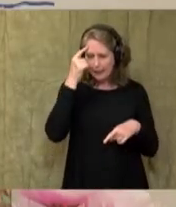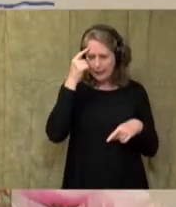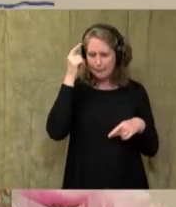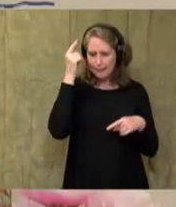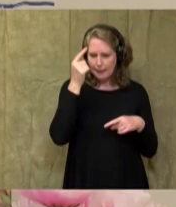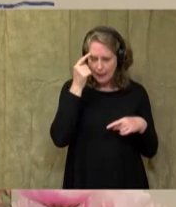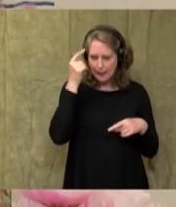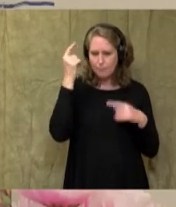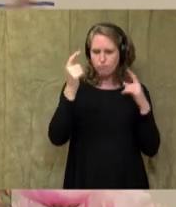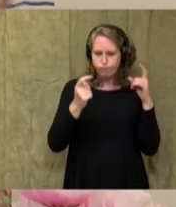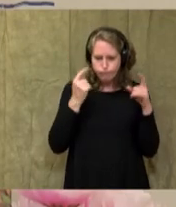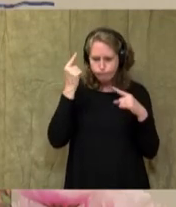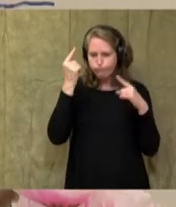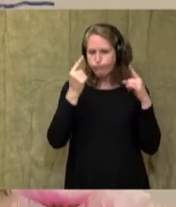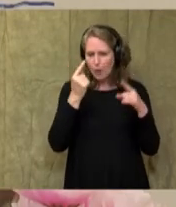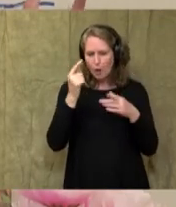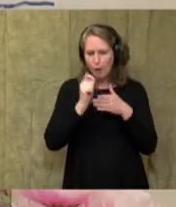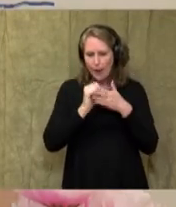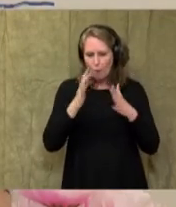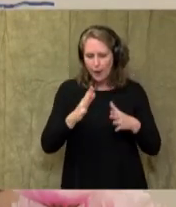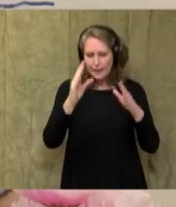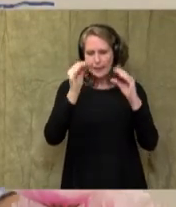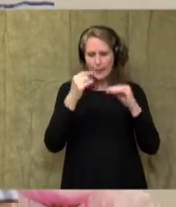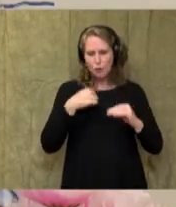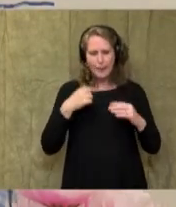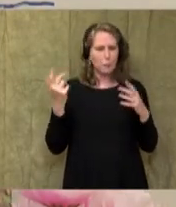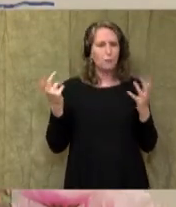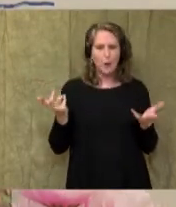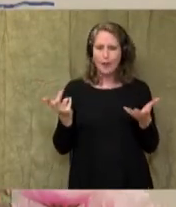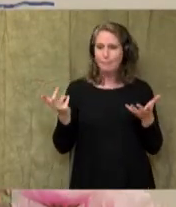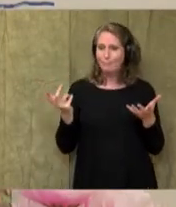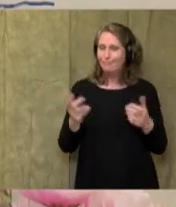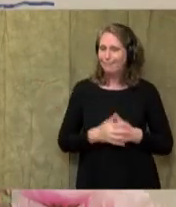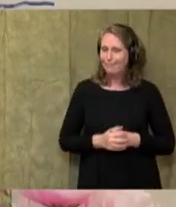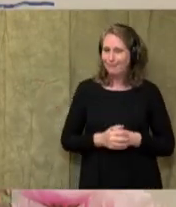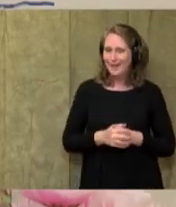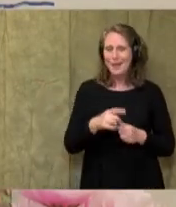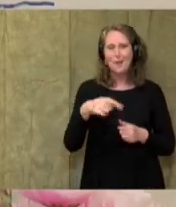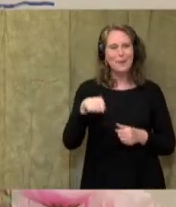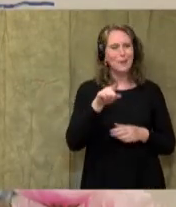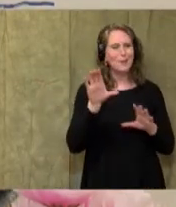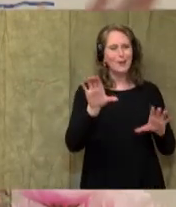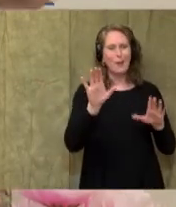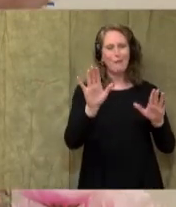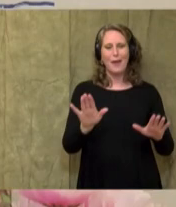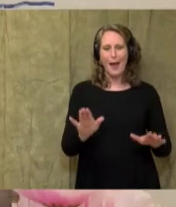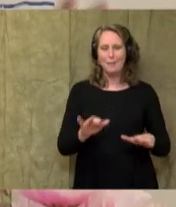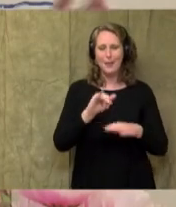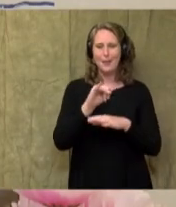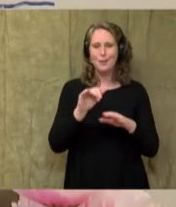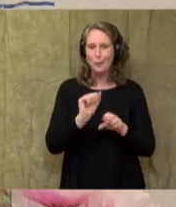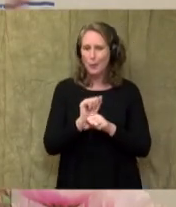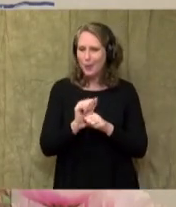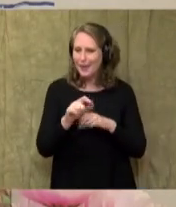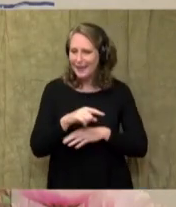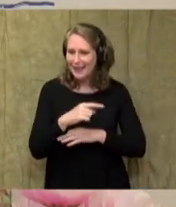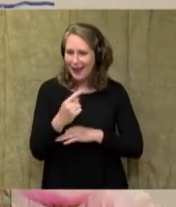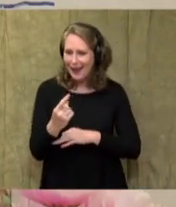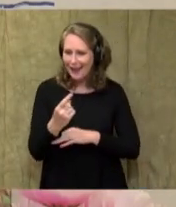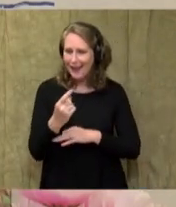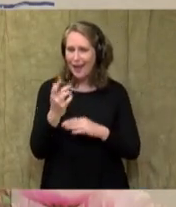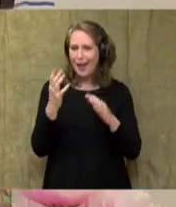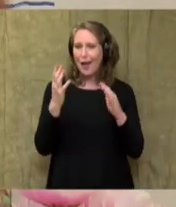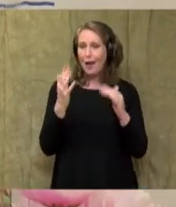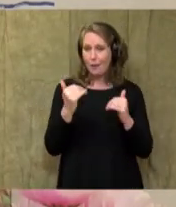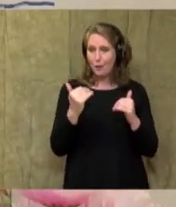think about what the author is trying to teach you. You all did a fabulous job today. I hope